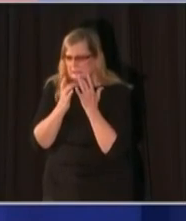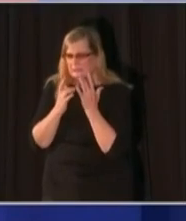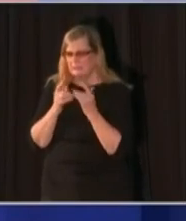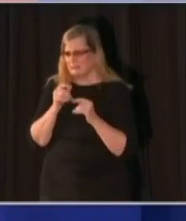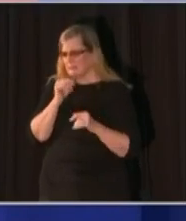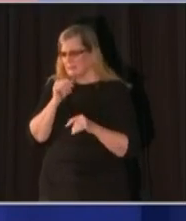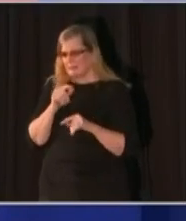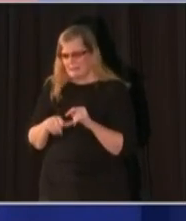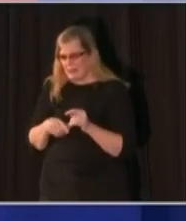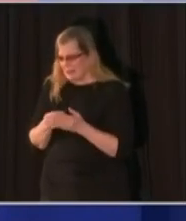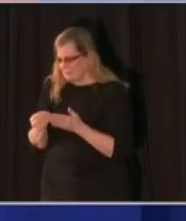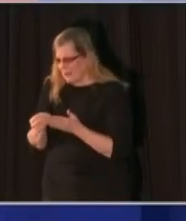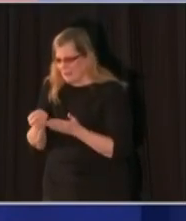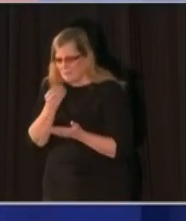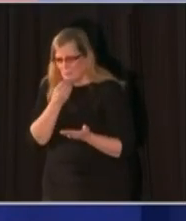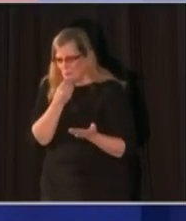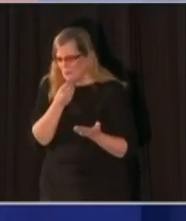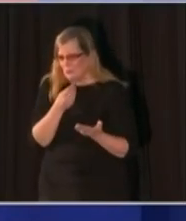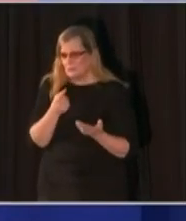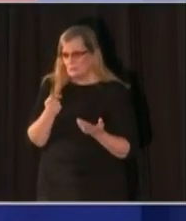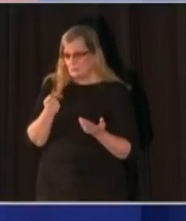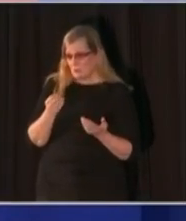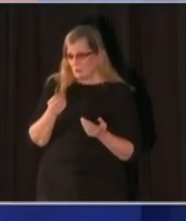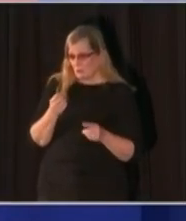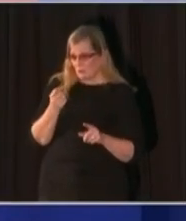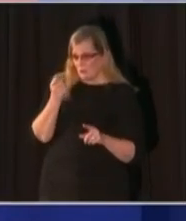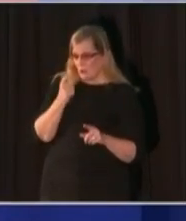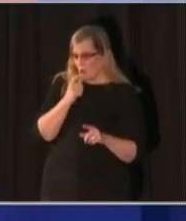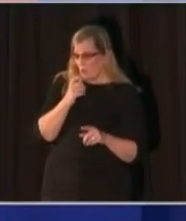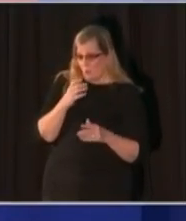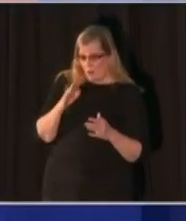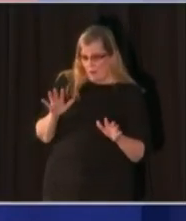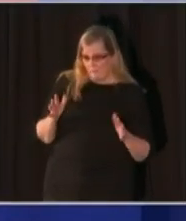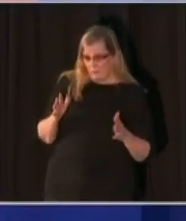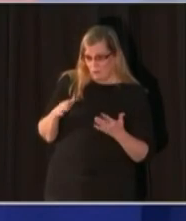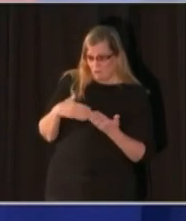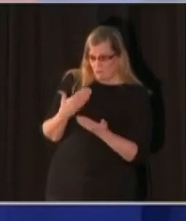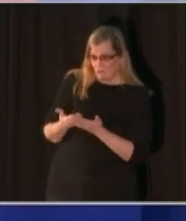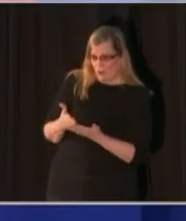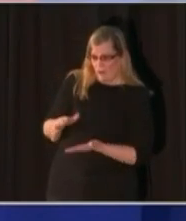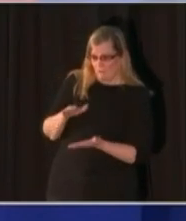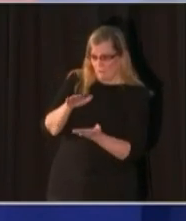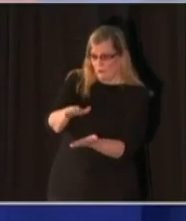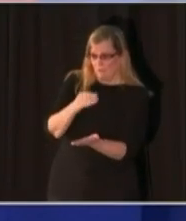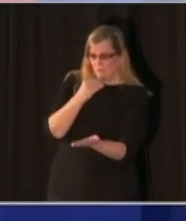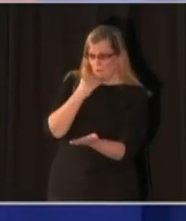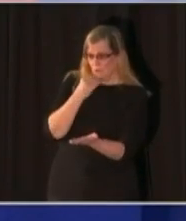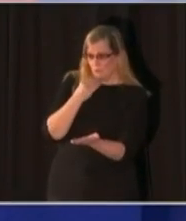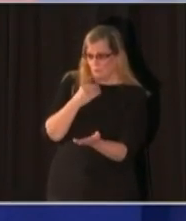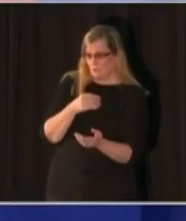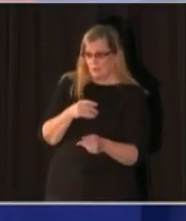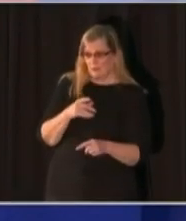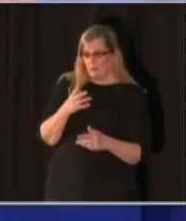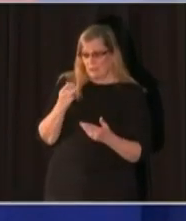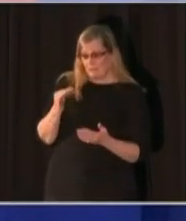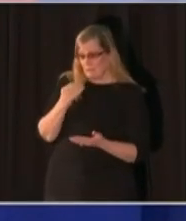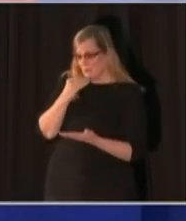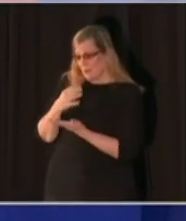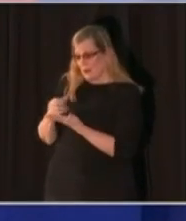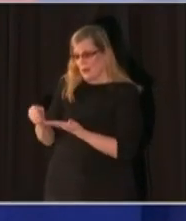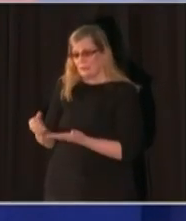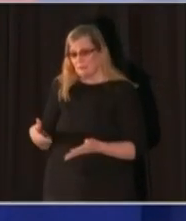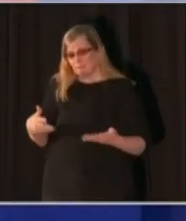The food will be distributed on a first-come, first-served basis. The sites will rotate which days they are open, and we will post